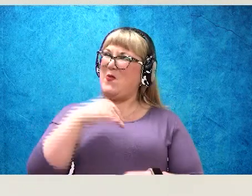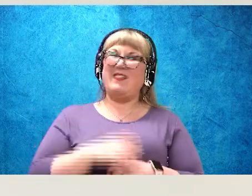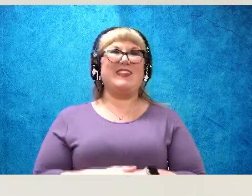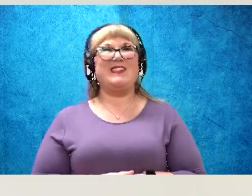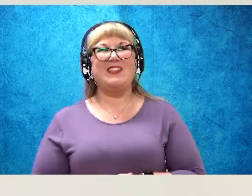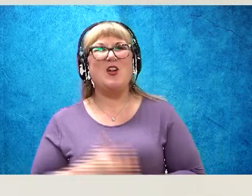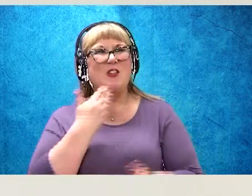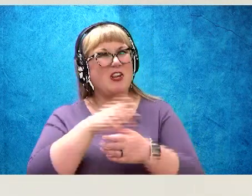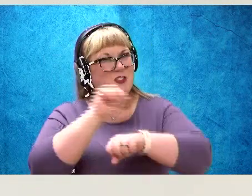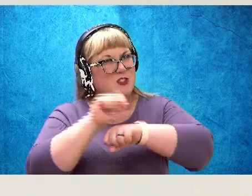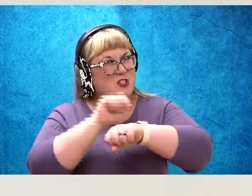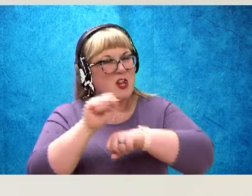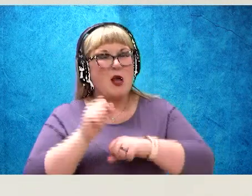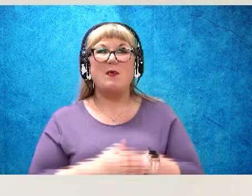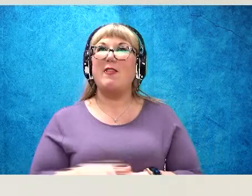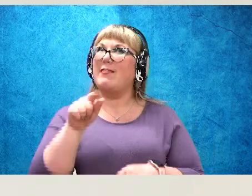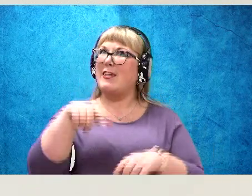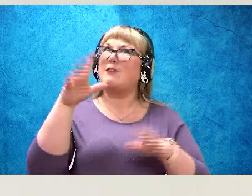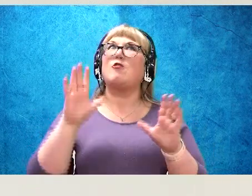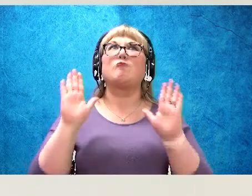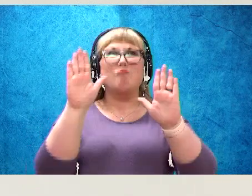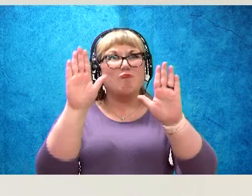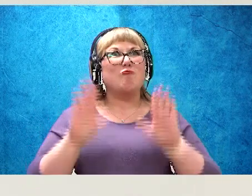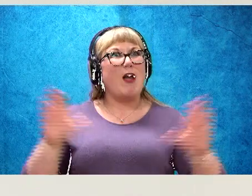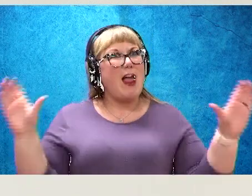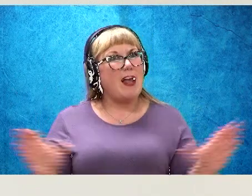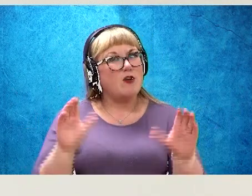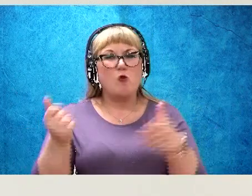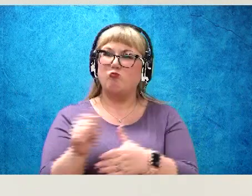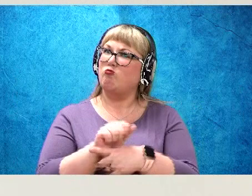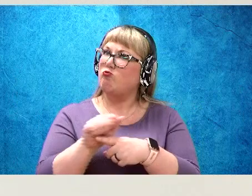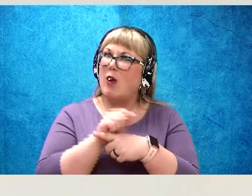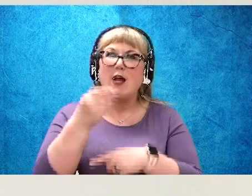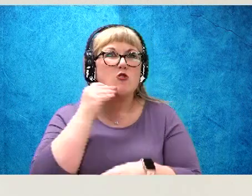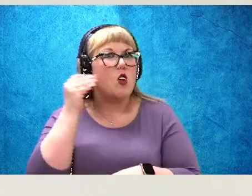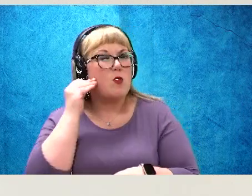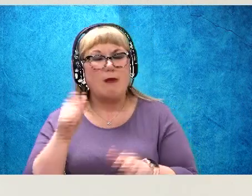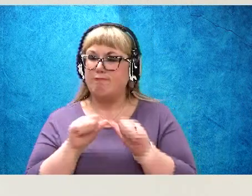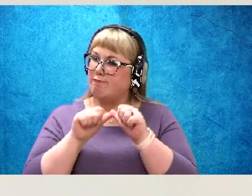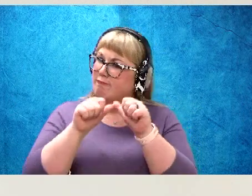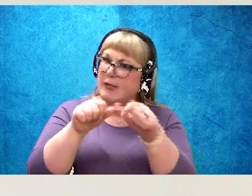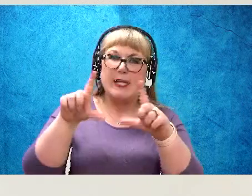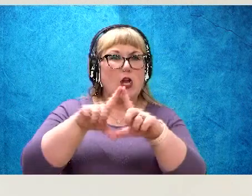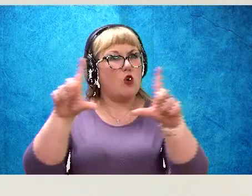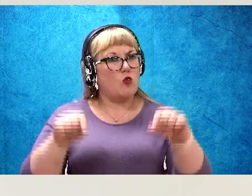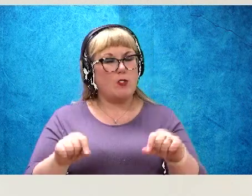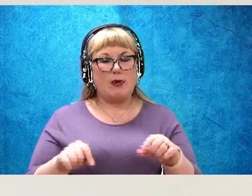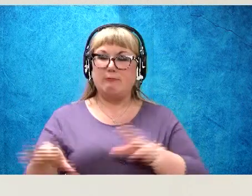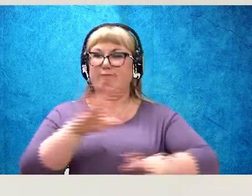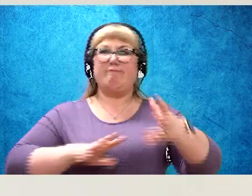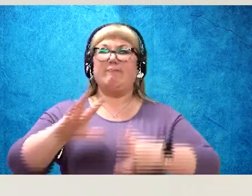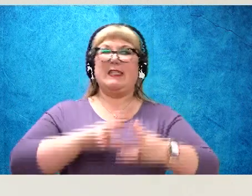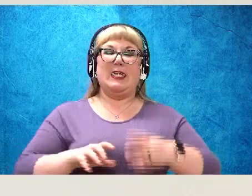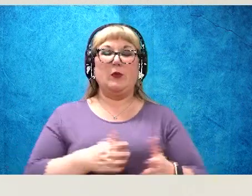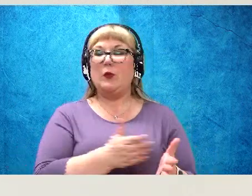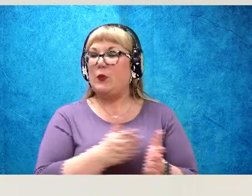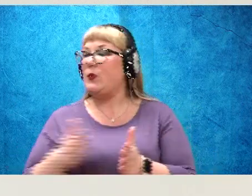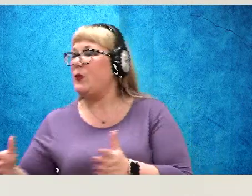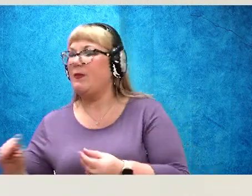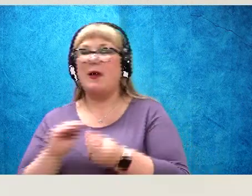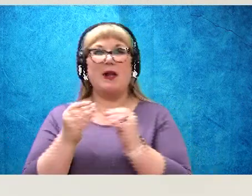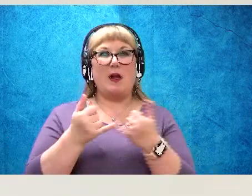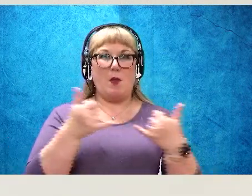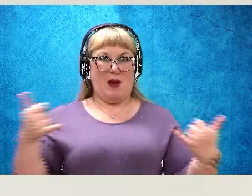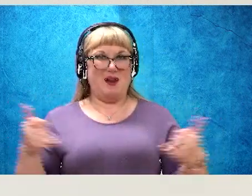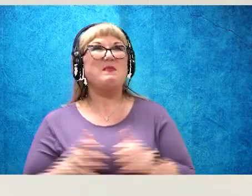that activity. This is a great activity to practice at home. You can just continue to use those cards and mix them up and create your